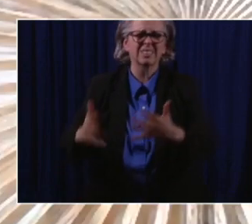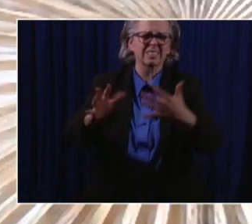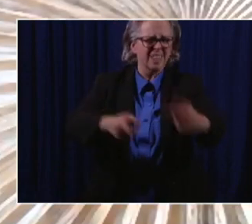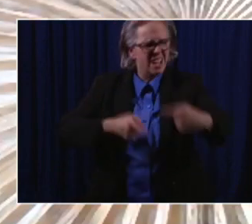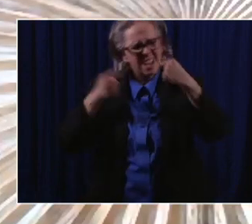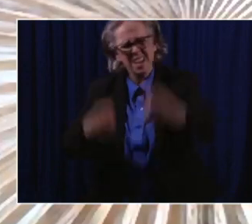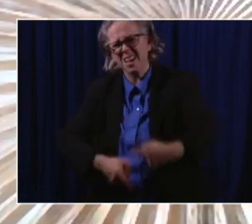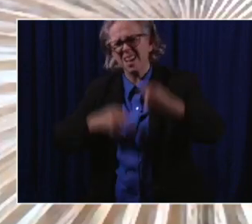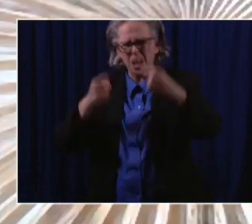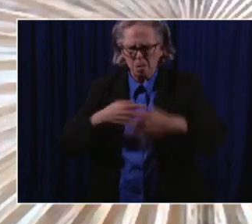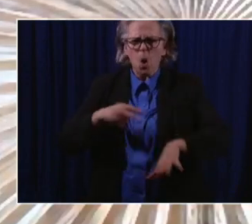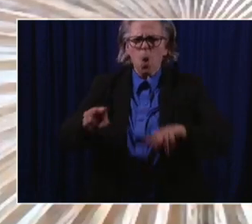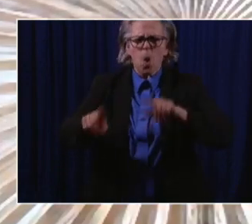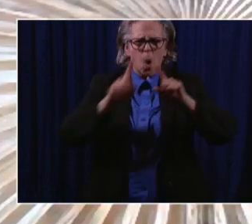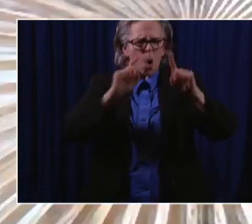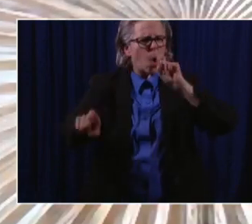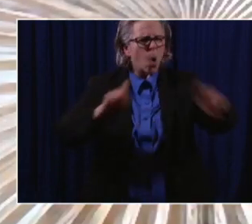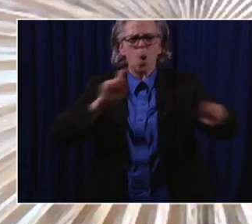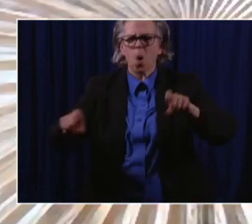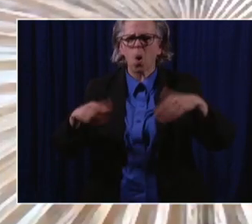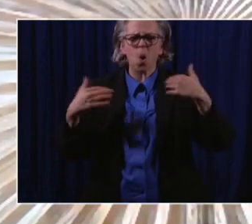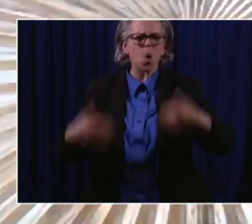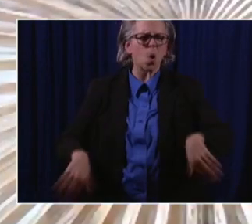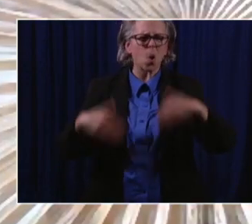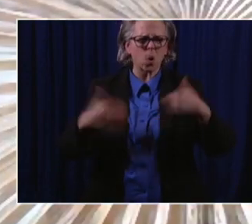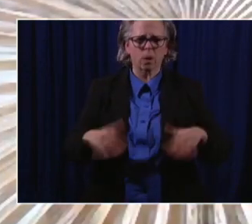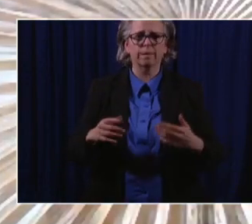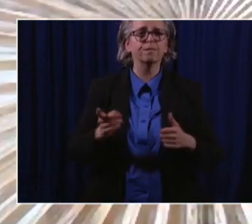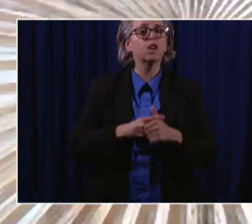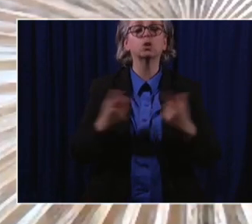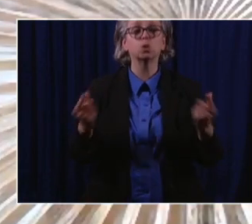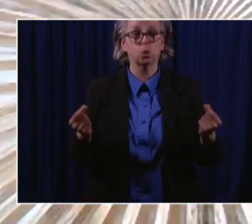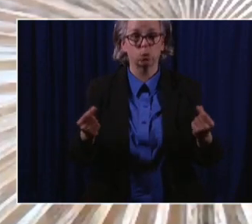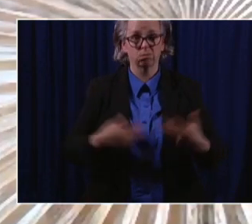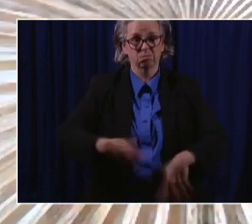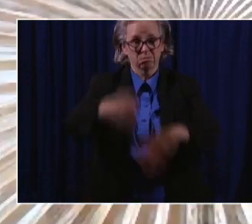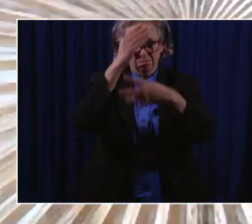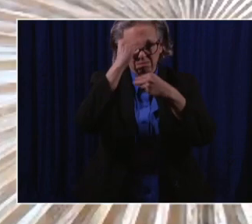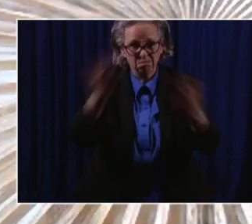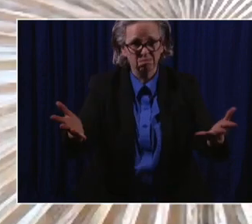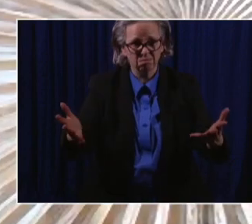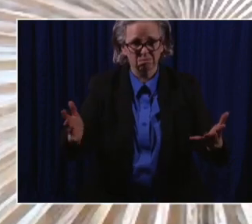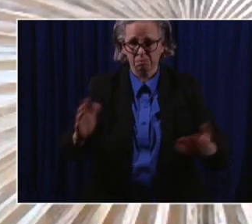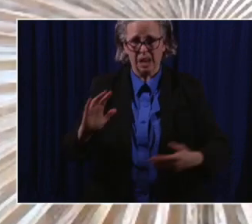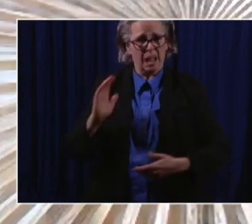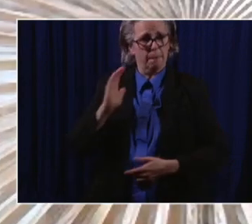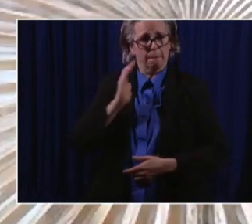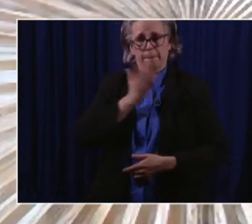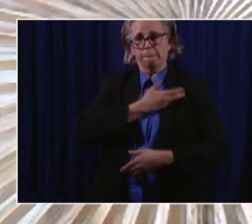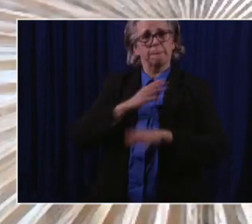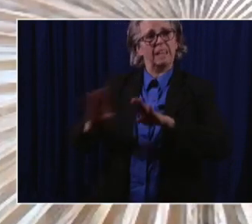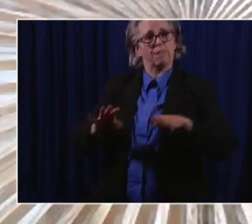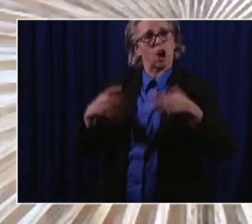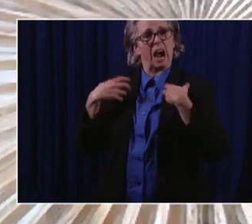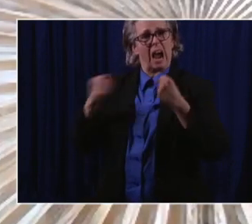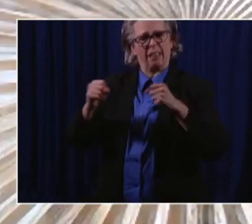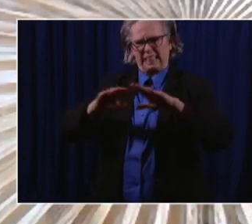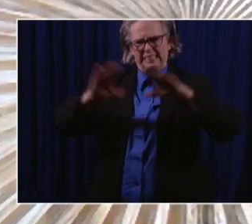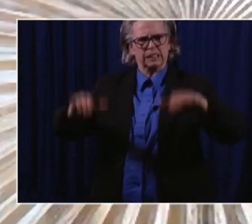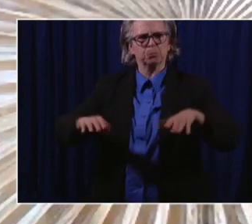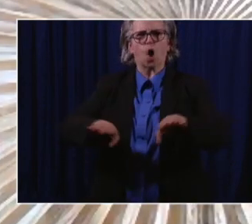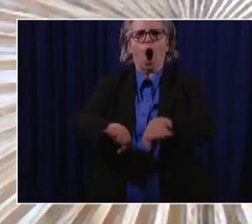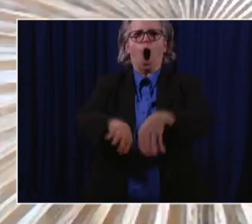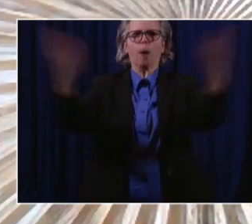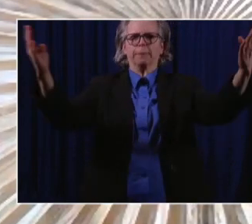folks knew that our behavioral health system is open, and we wanted to make sure that that system remained open and work to be creative